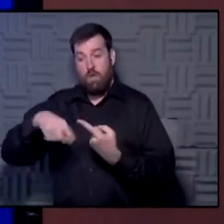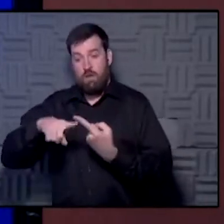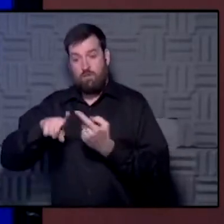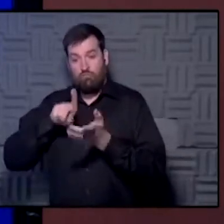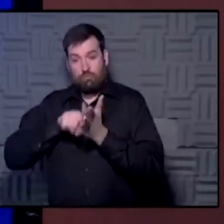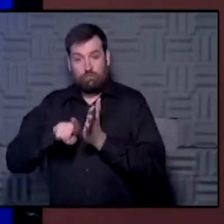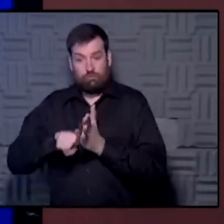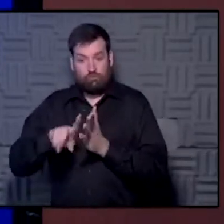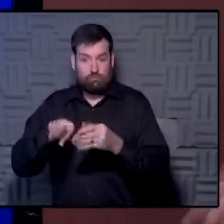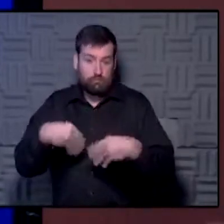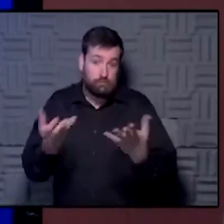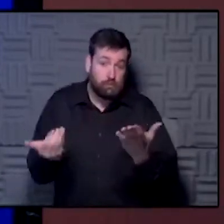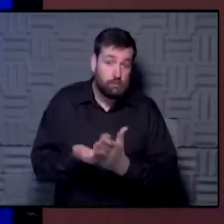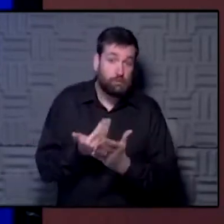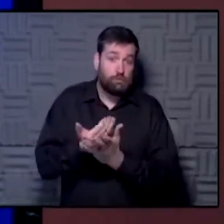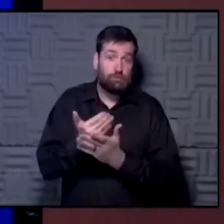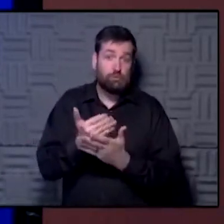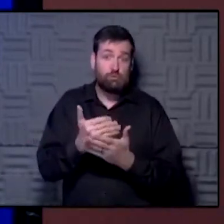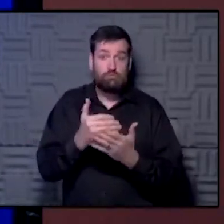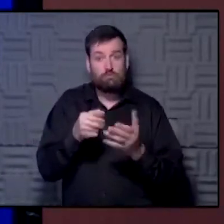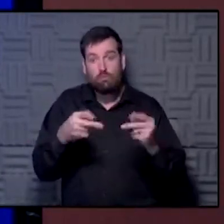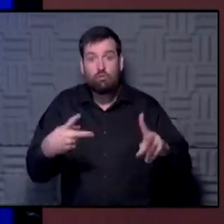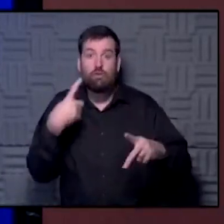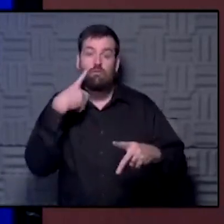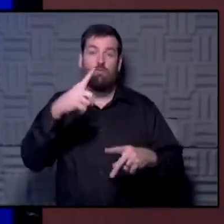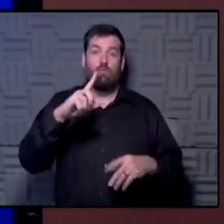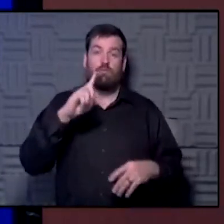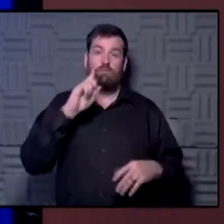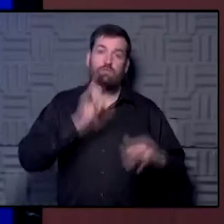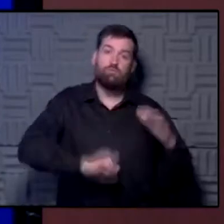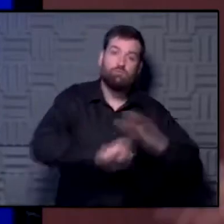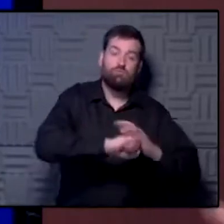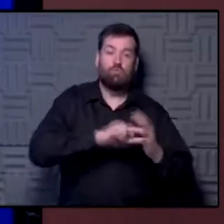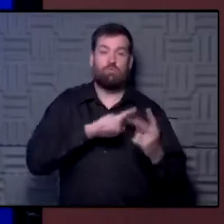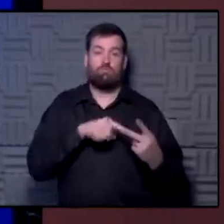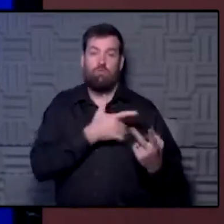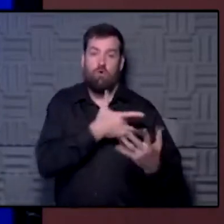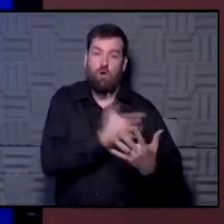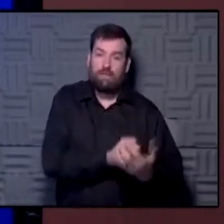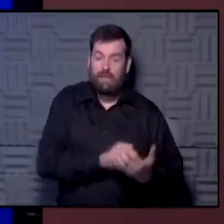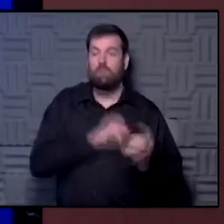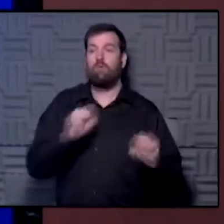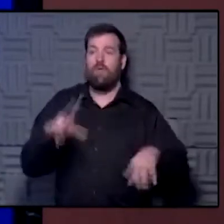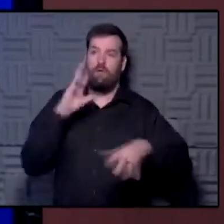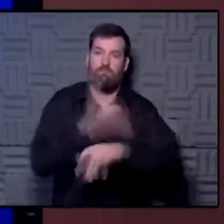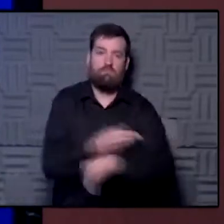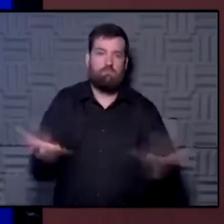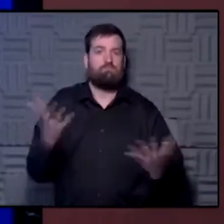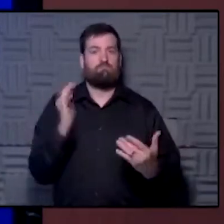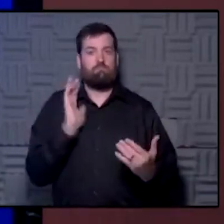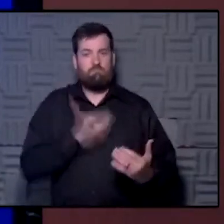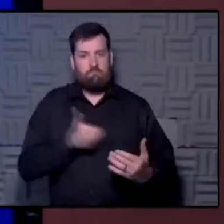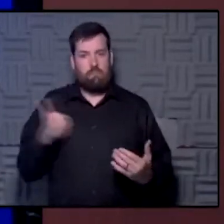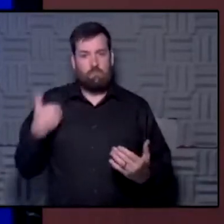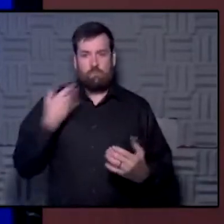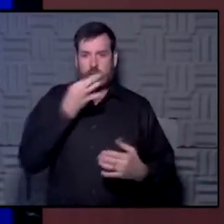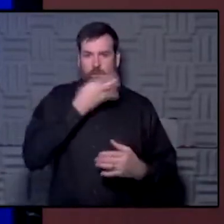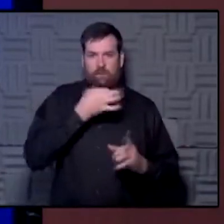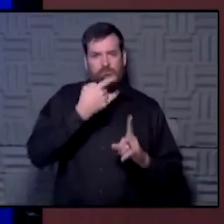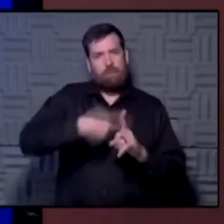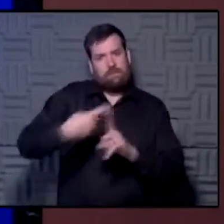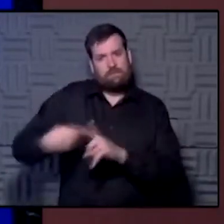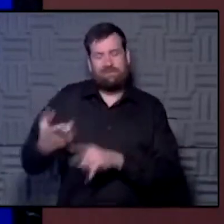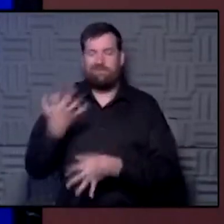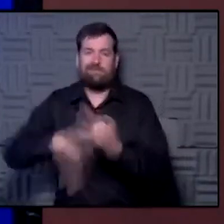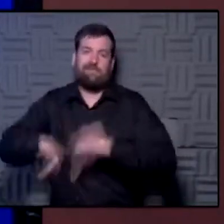new opportunity to care for heart attack or stroke or sepsis patients, then we can bring that to our members in a matter of months instead of years,